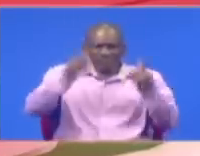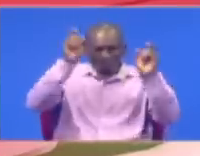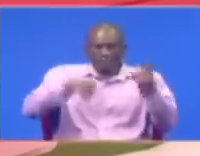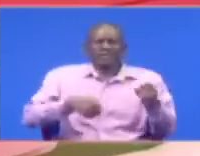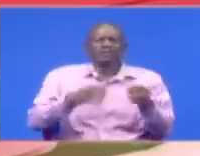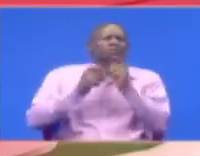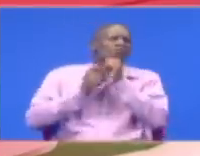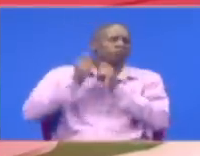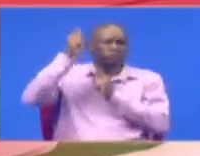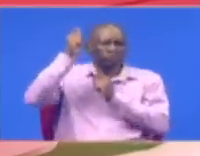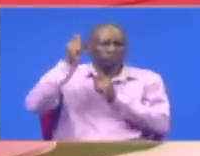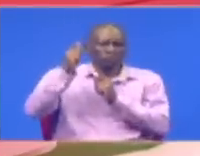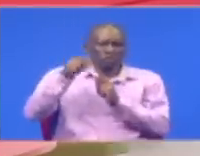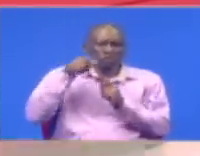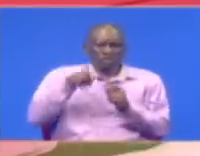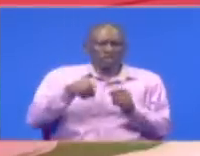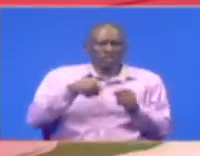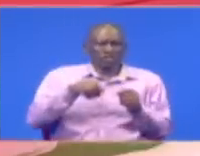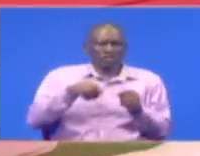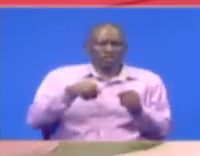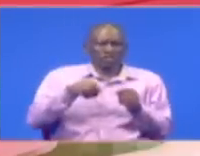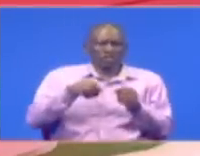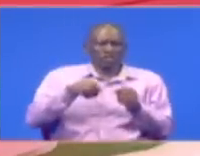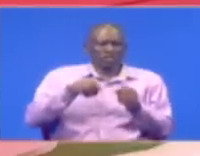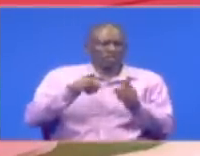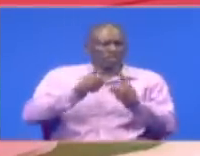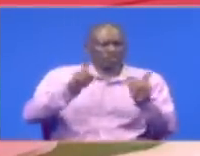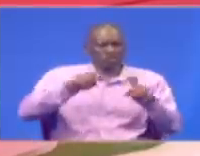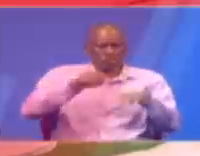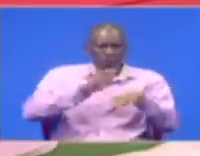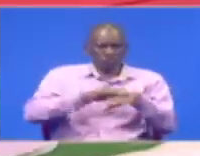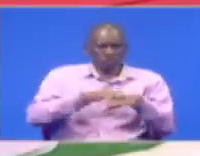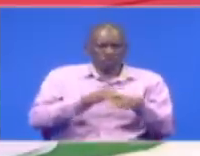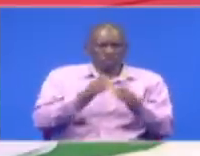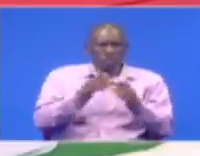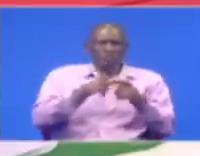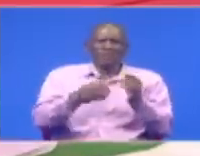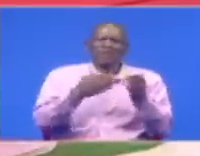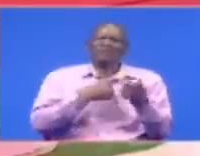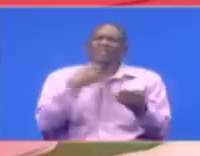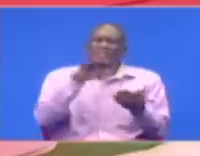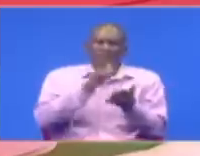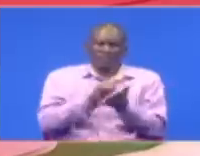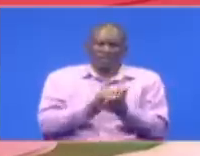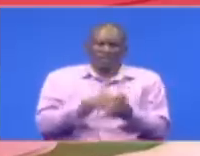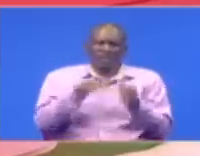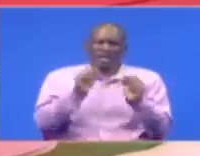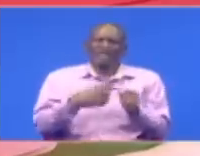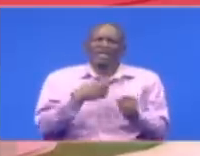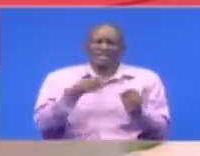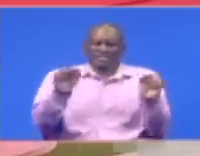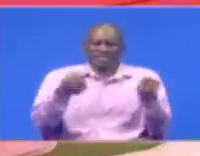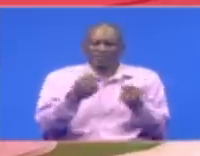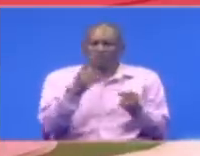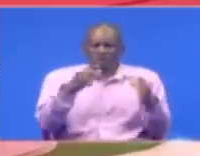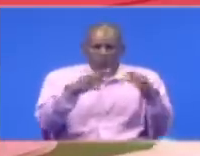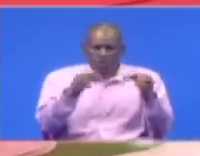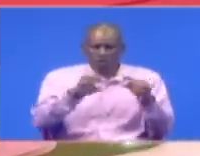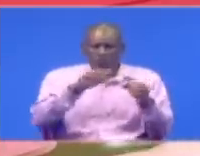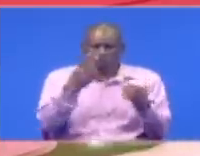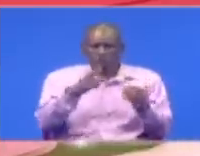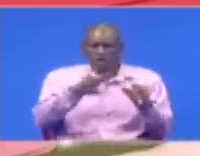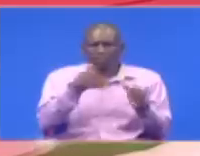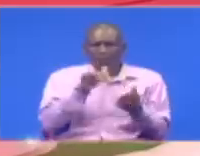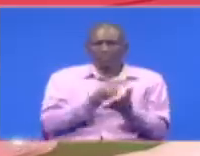penalty is an illegality. But having said so, I think I could say a word or two about it.